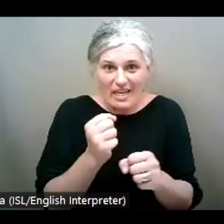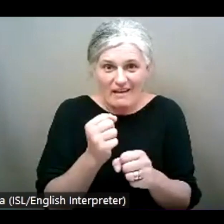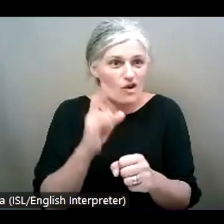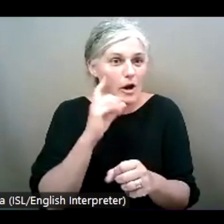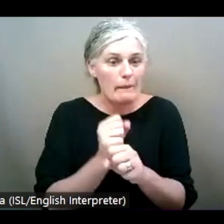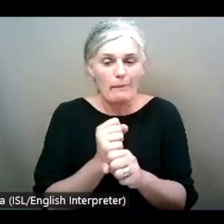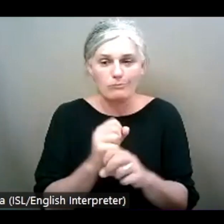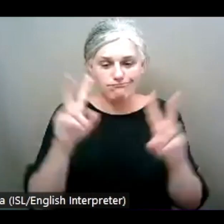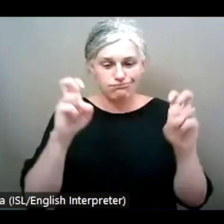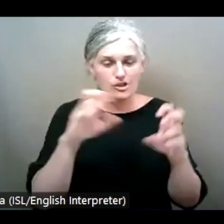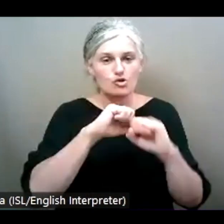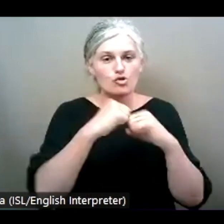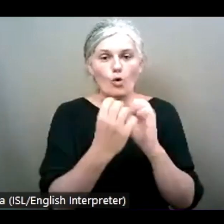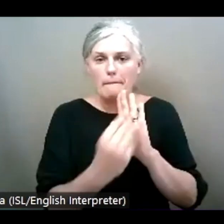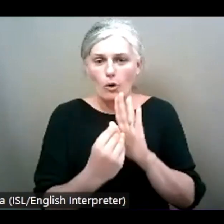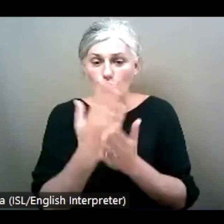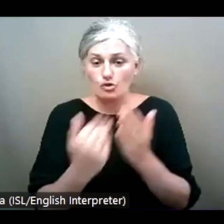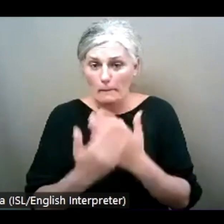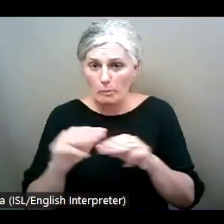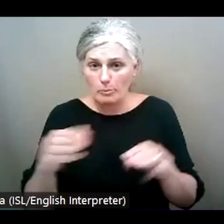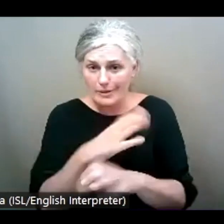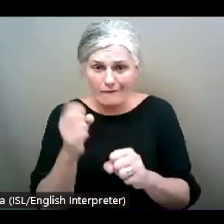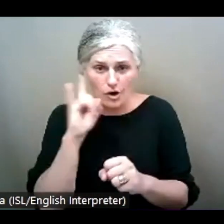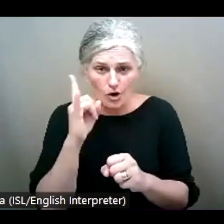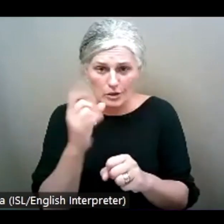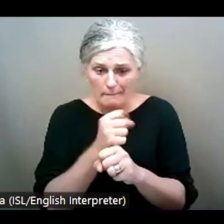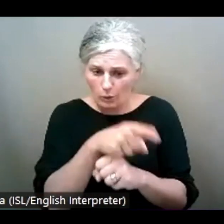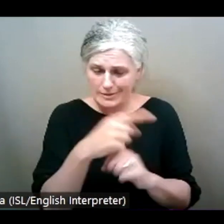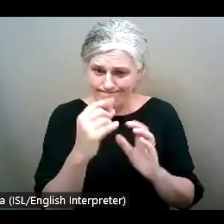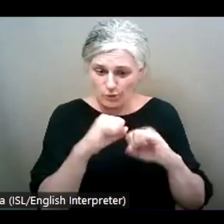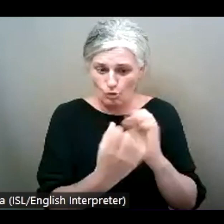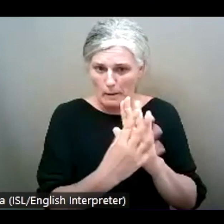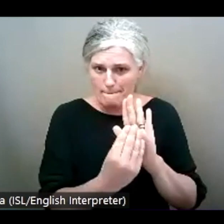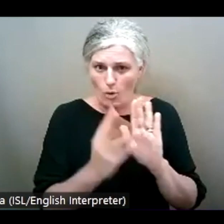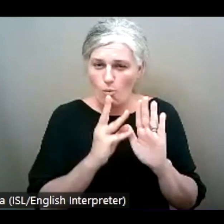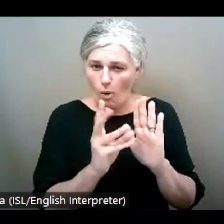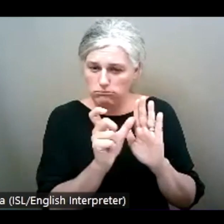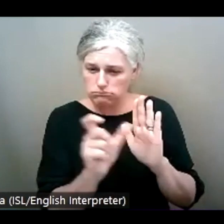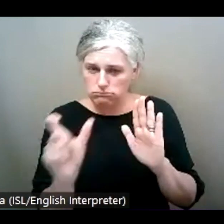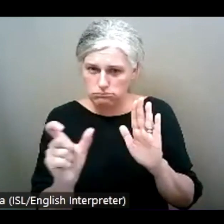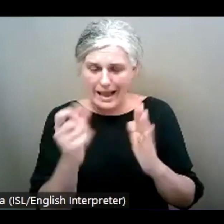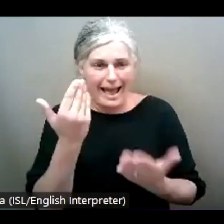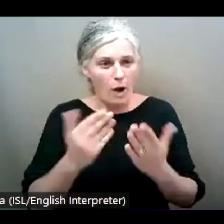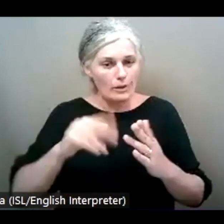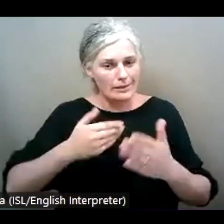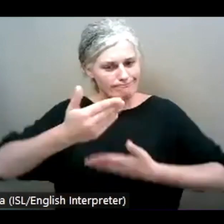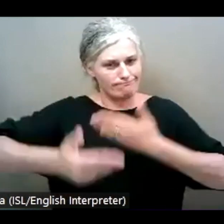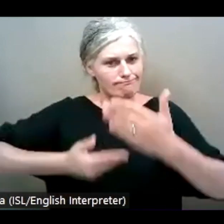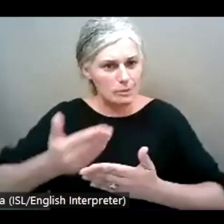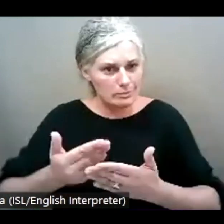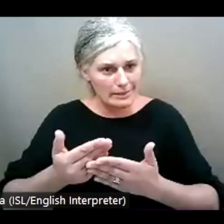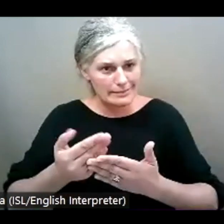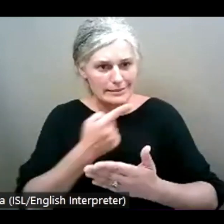social model or medical model. So Paula, for you, how would you explain the social model to somebody